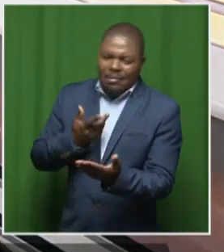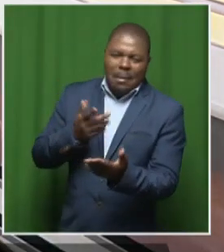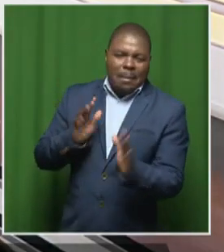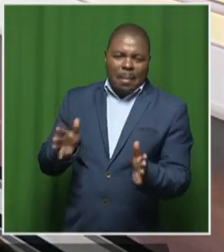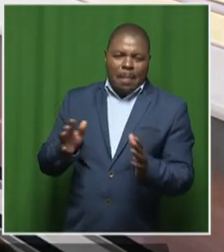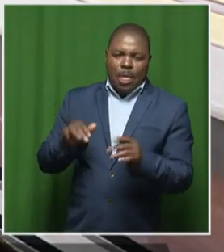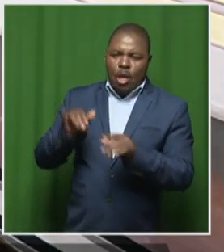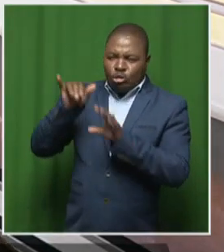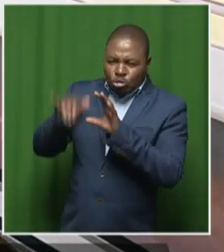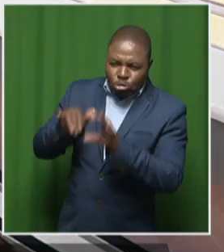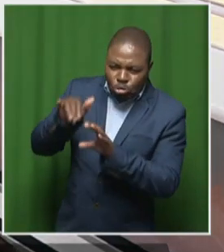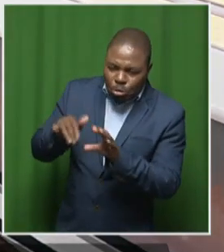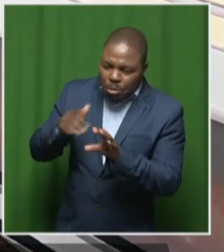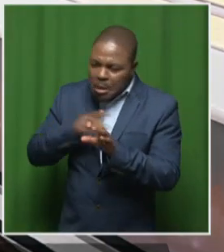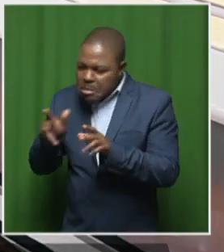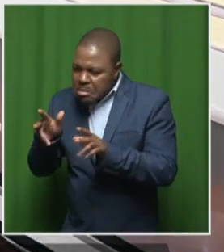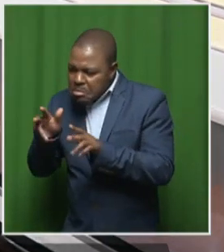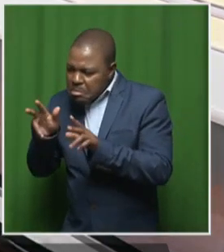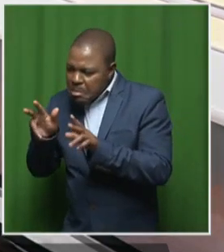YouTube.